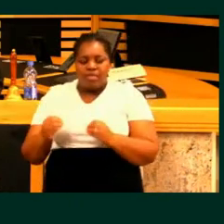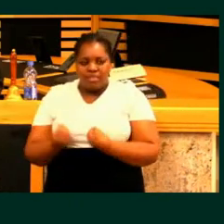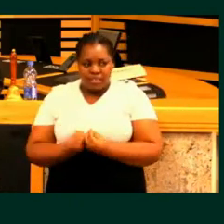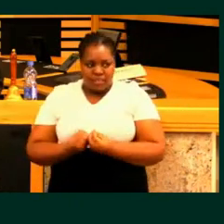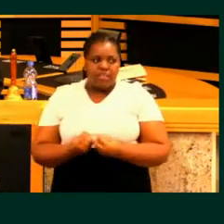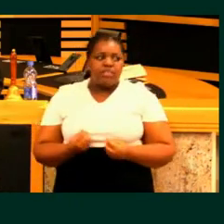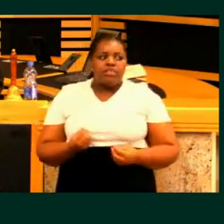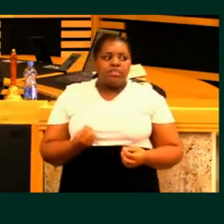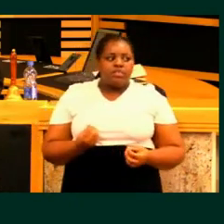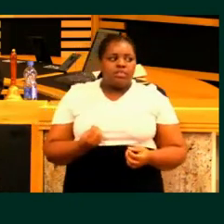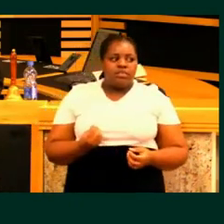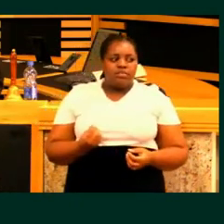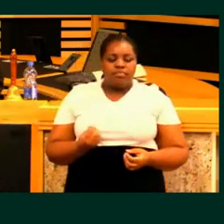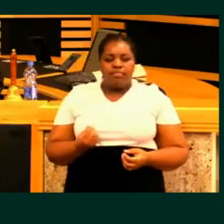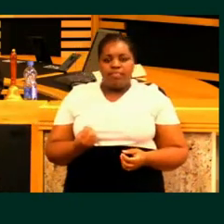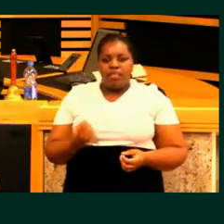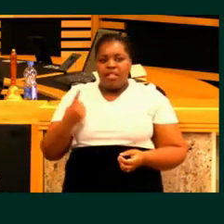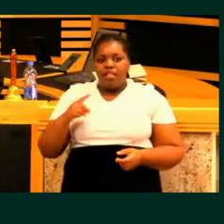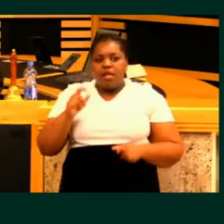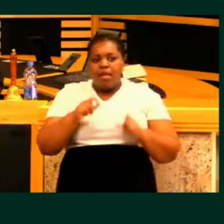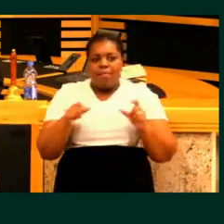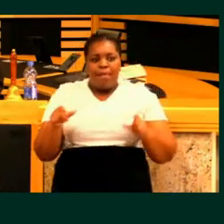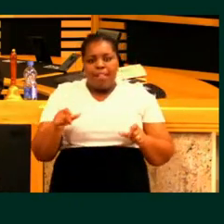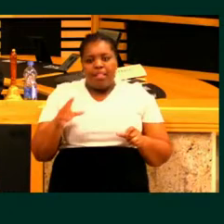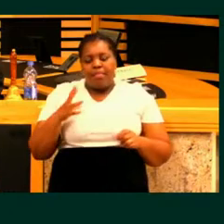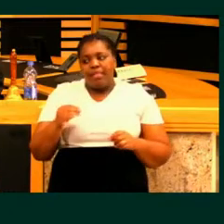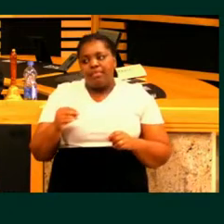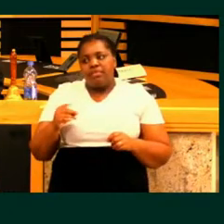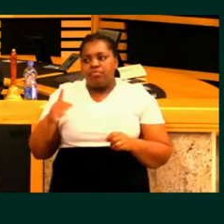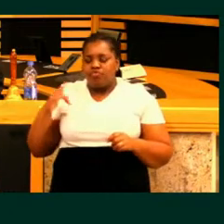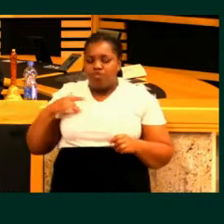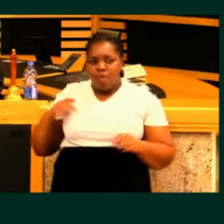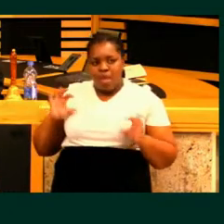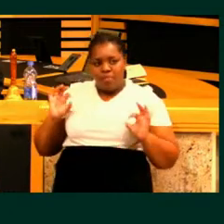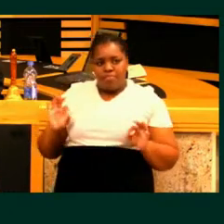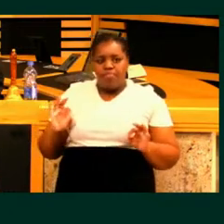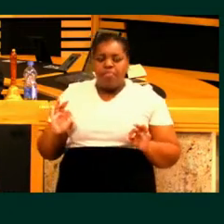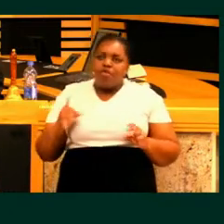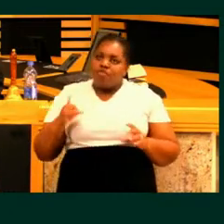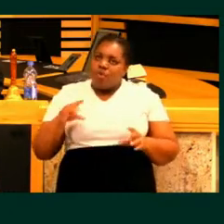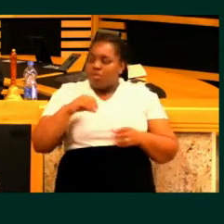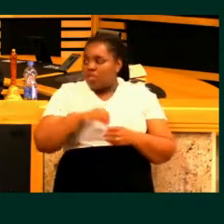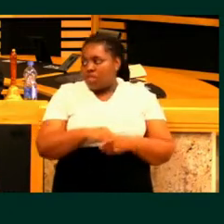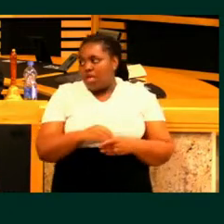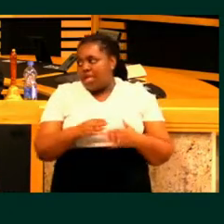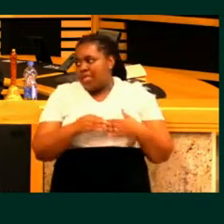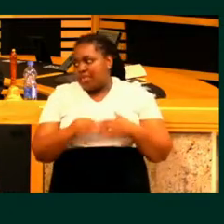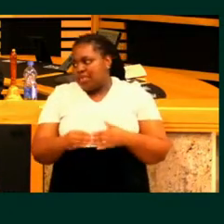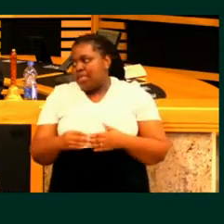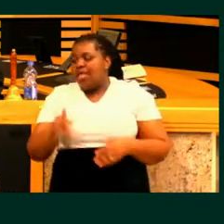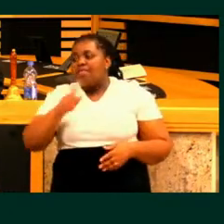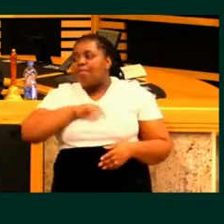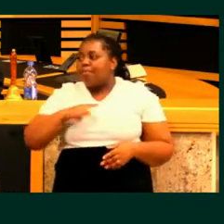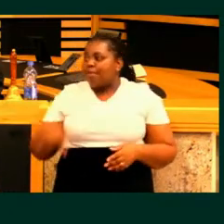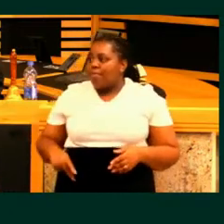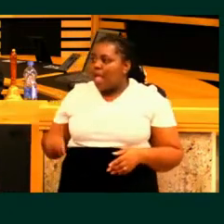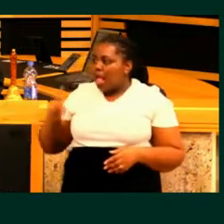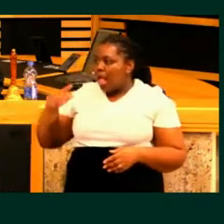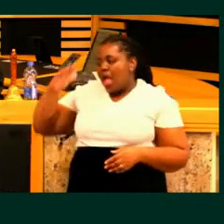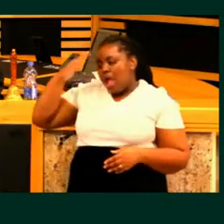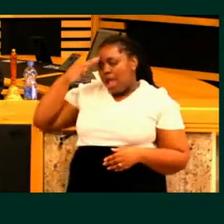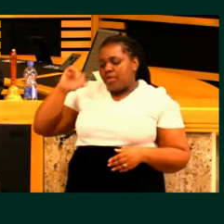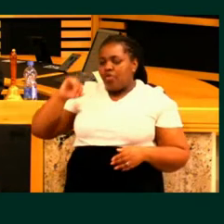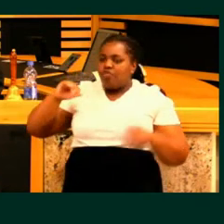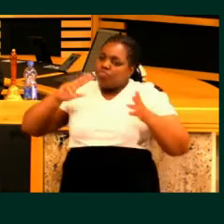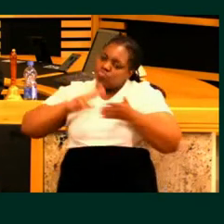organizations of persons living with disabilities are formalized within the institutions they lead the premier as the head of the Executive